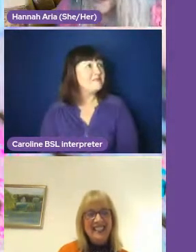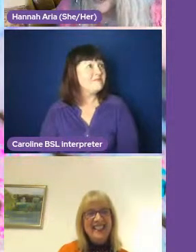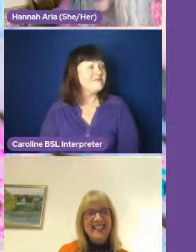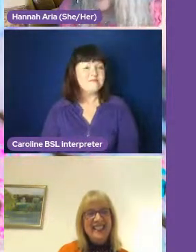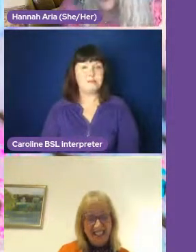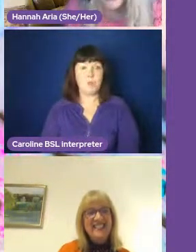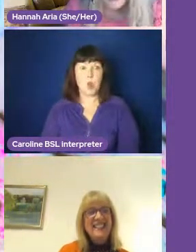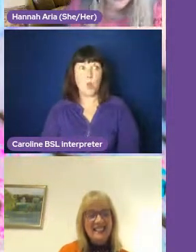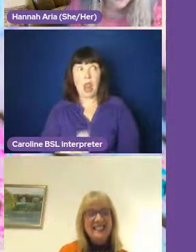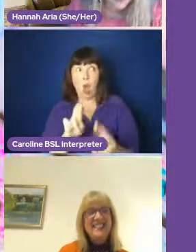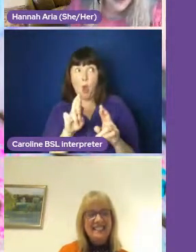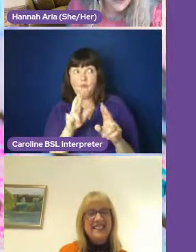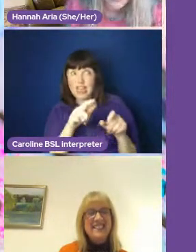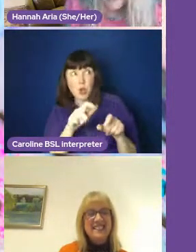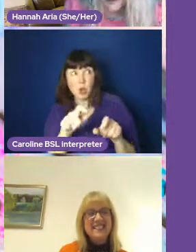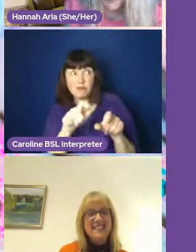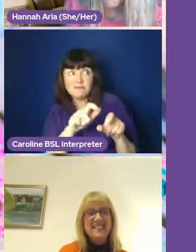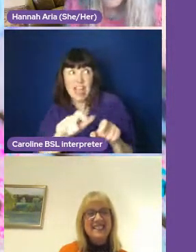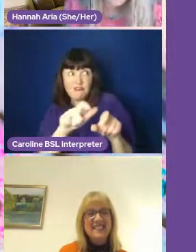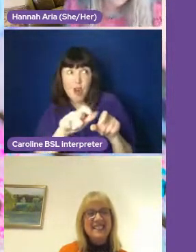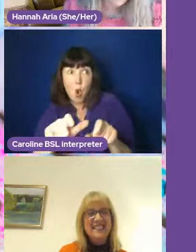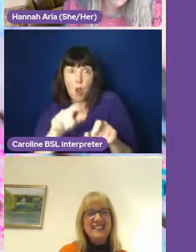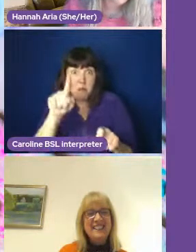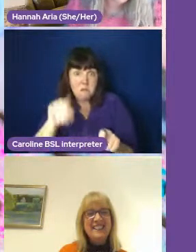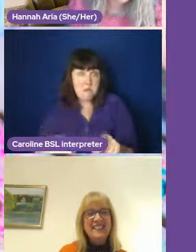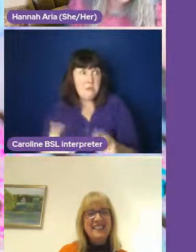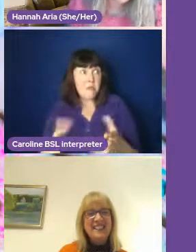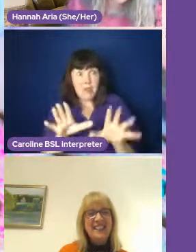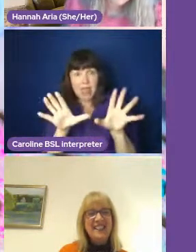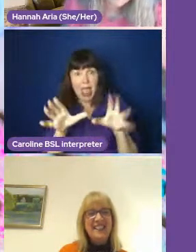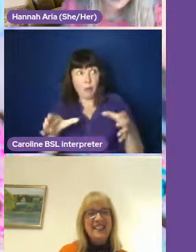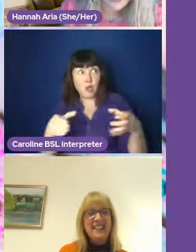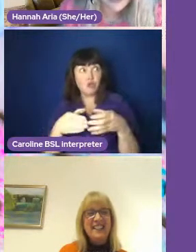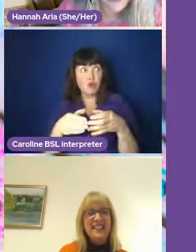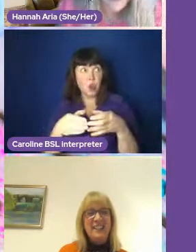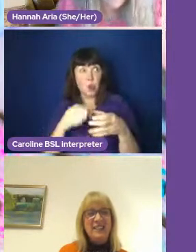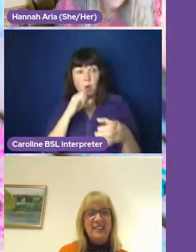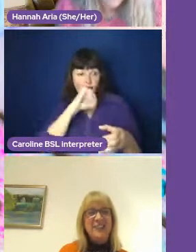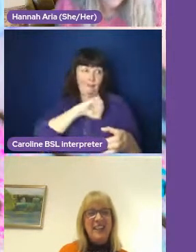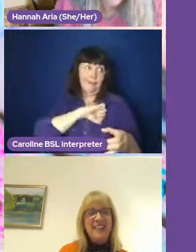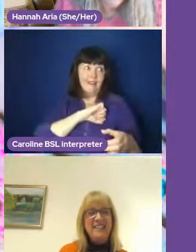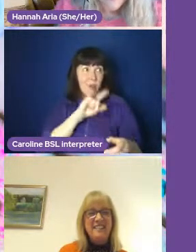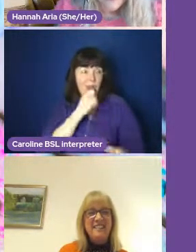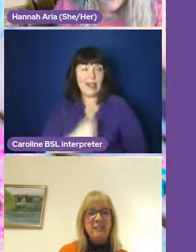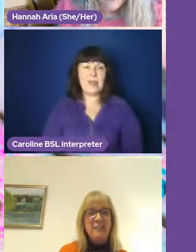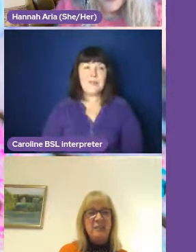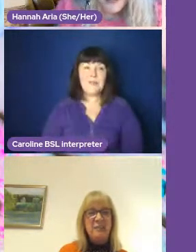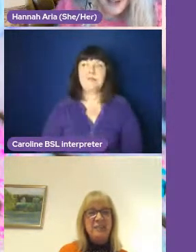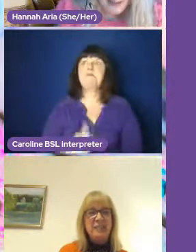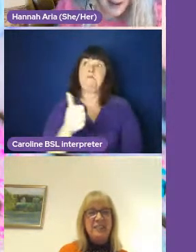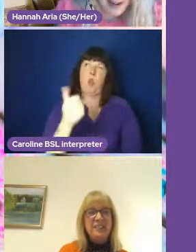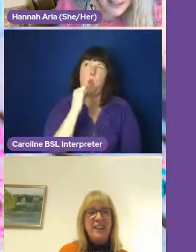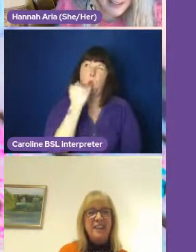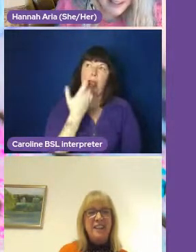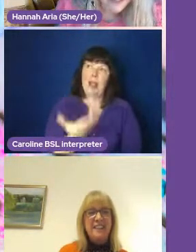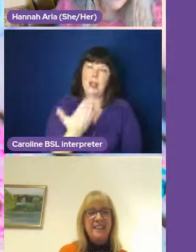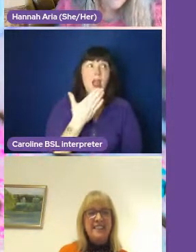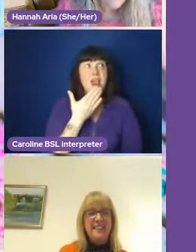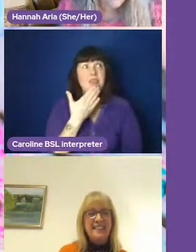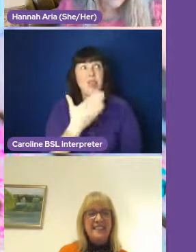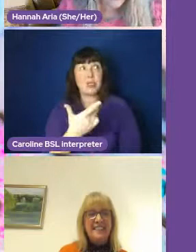you'll continue with us and you'll be a weekly part of our crew. That would be fantastic. It will, yes. Thank you so